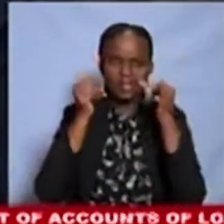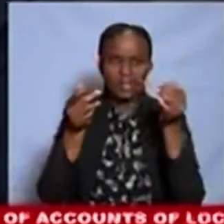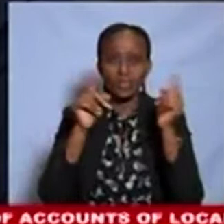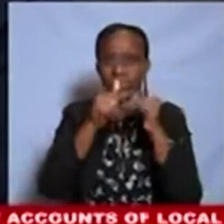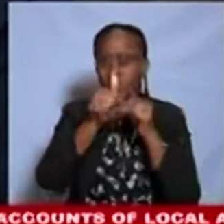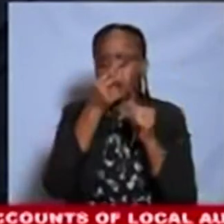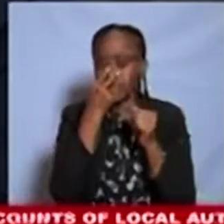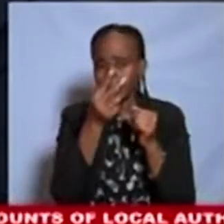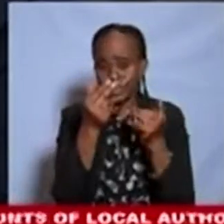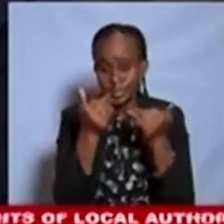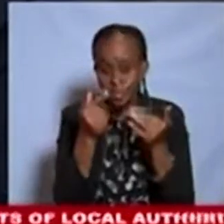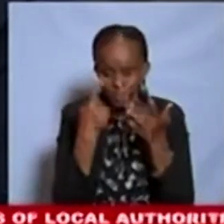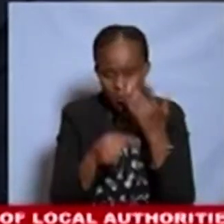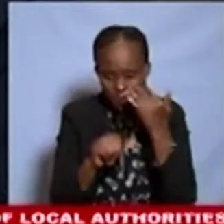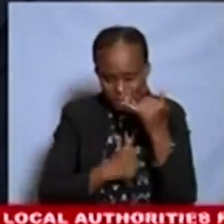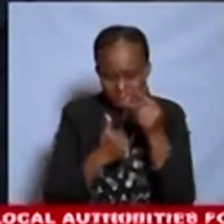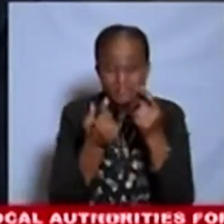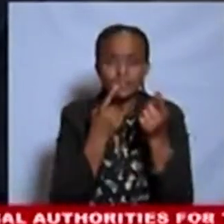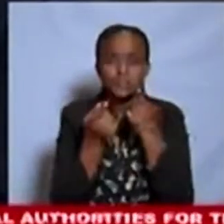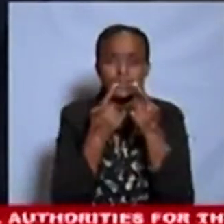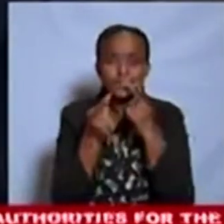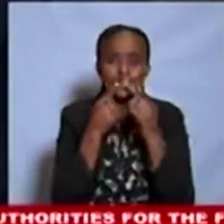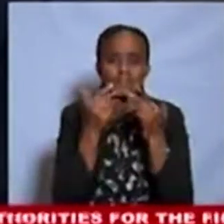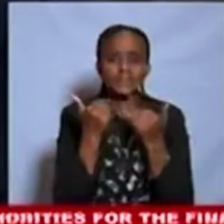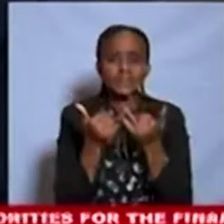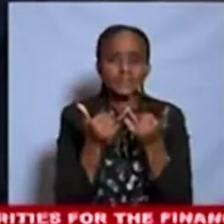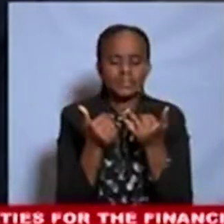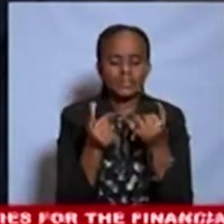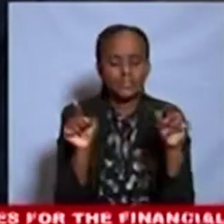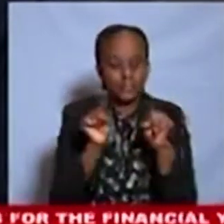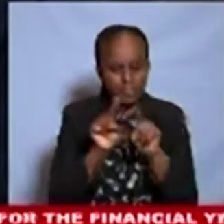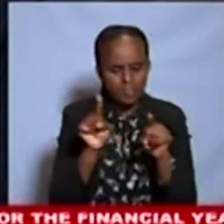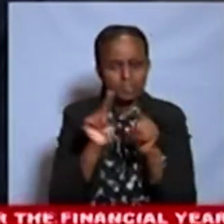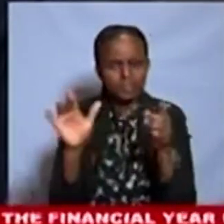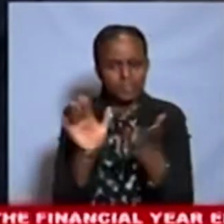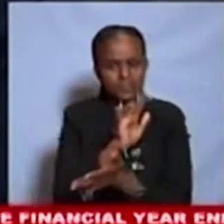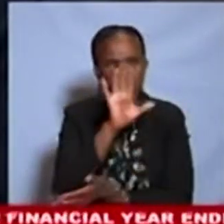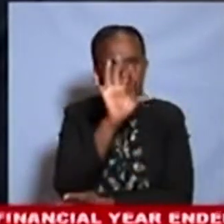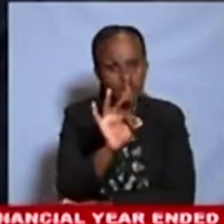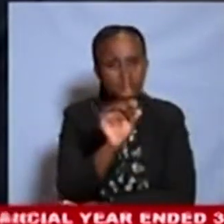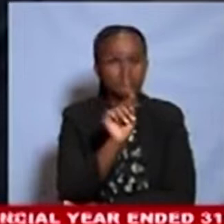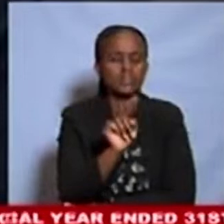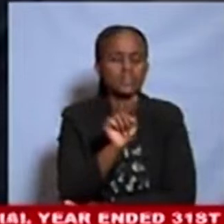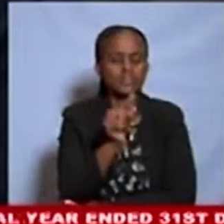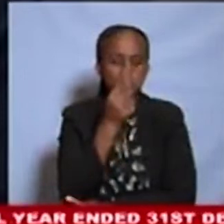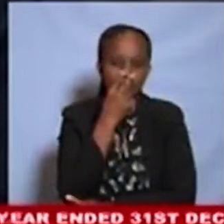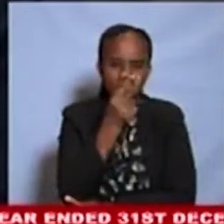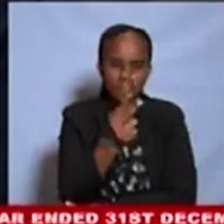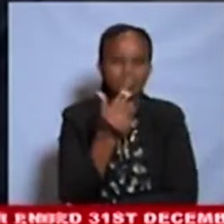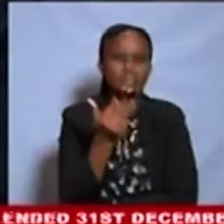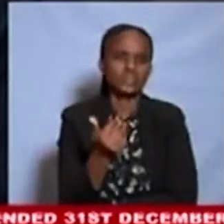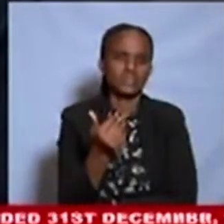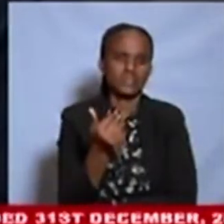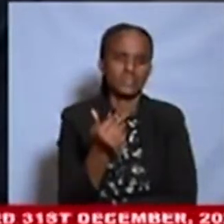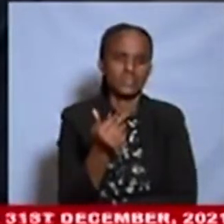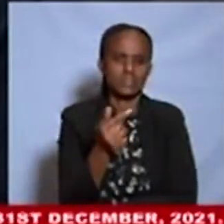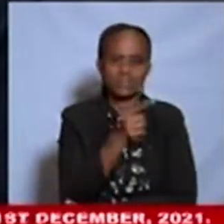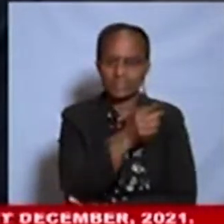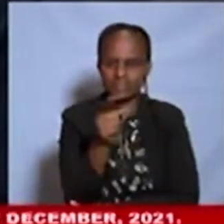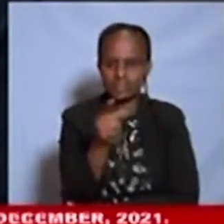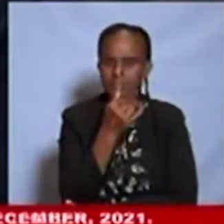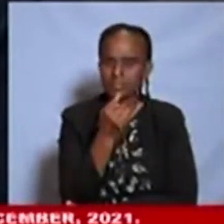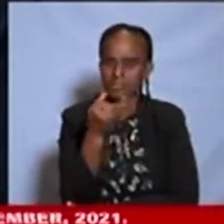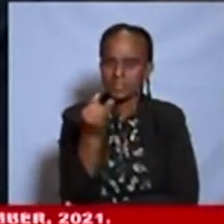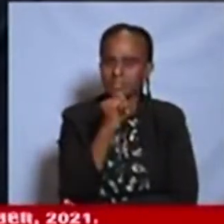look at what we are discussing now, you go also to page 9, you look at the issue